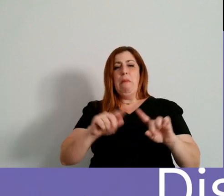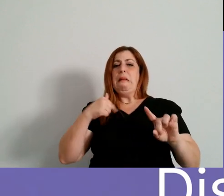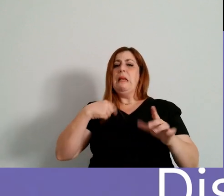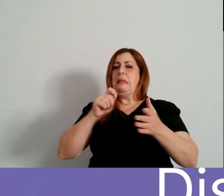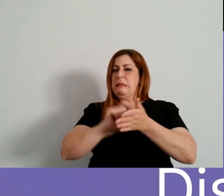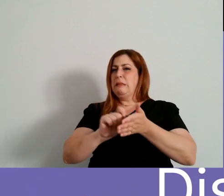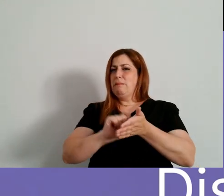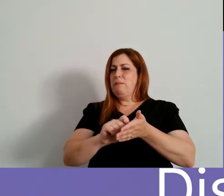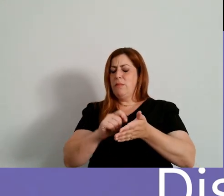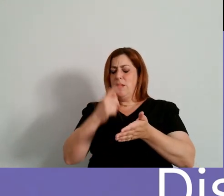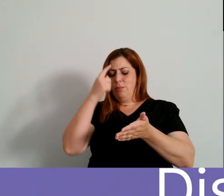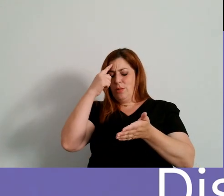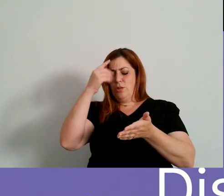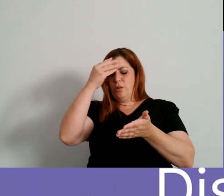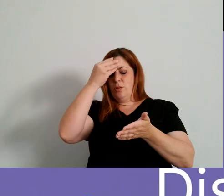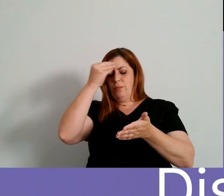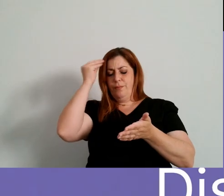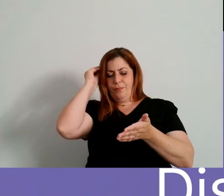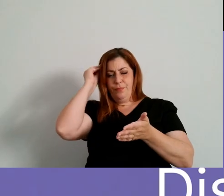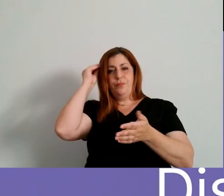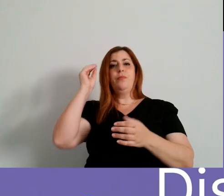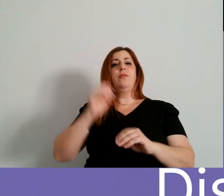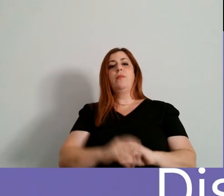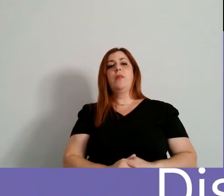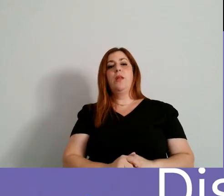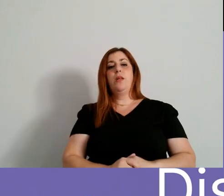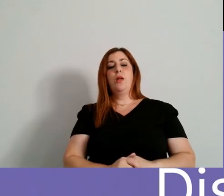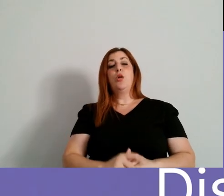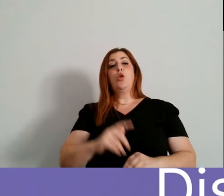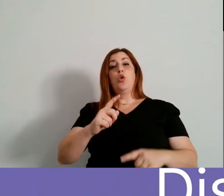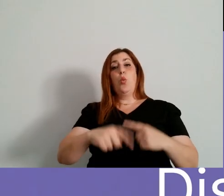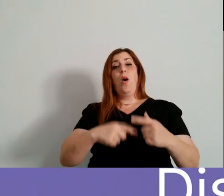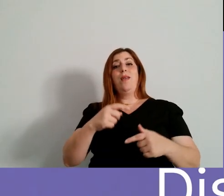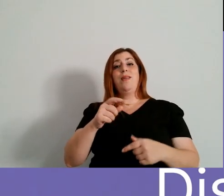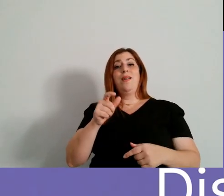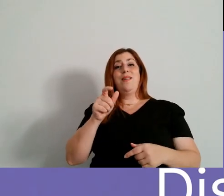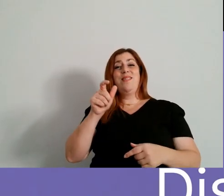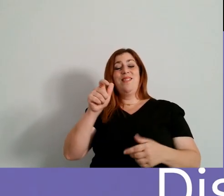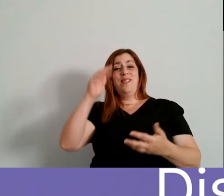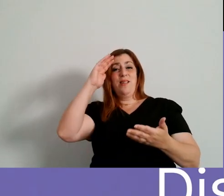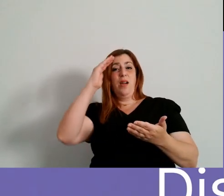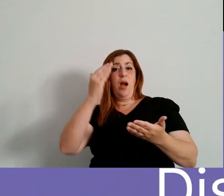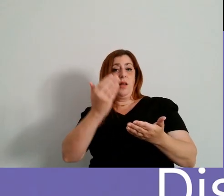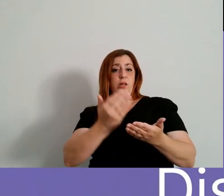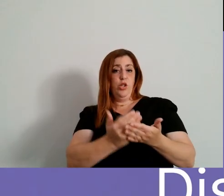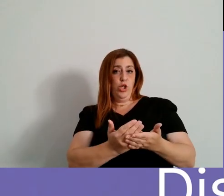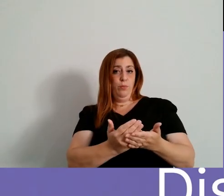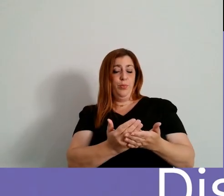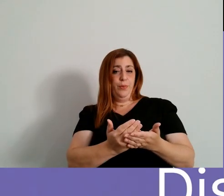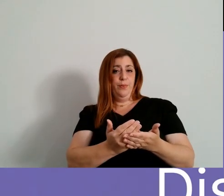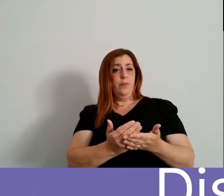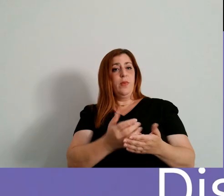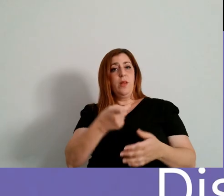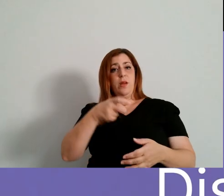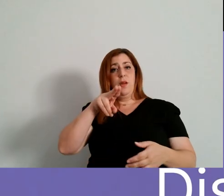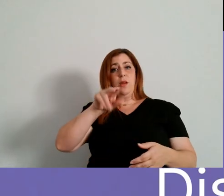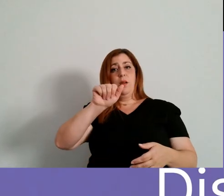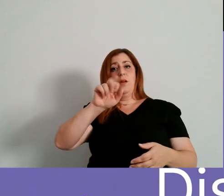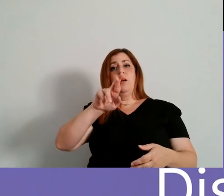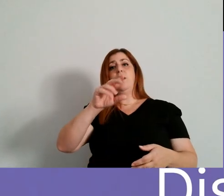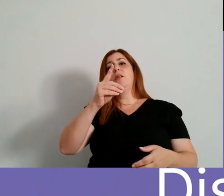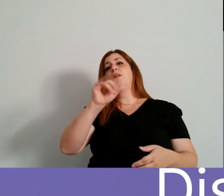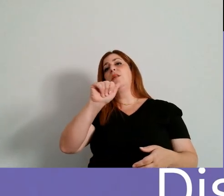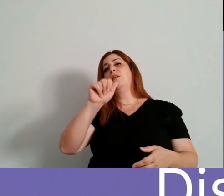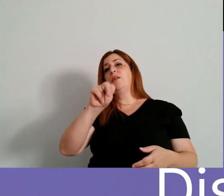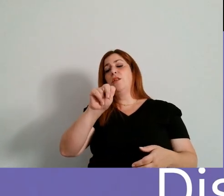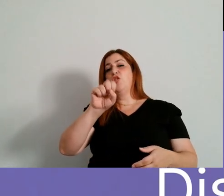Um, uh, and with regards to the guardianship application, this is unfortunately, again, not an area of expertise of mine, so I don't feel